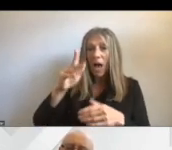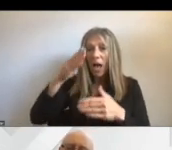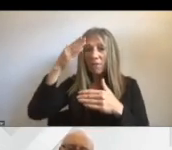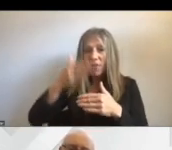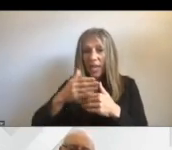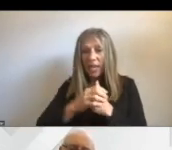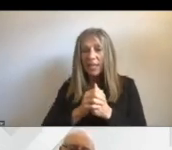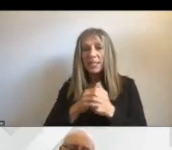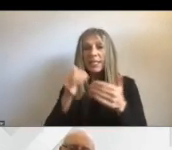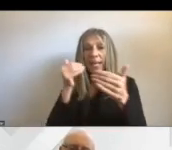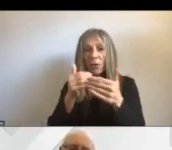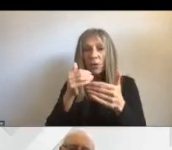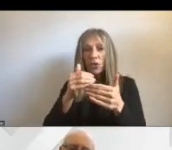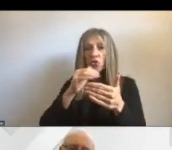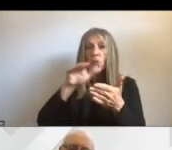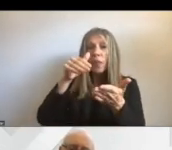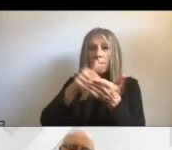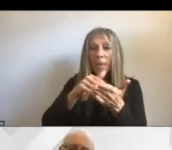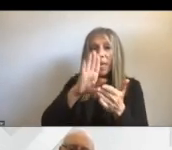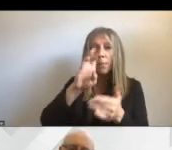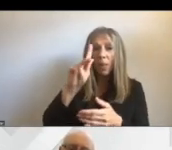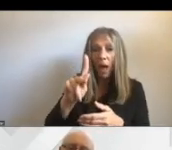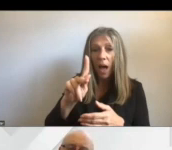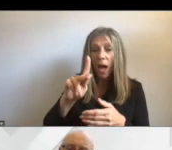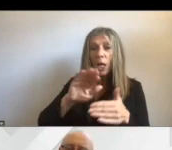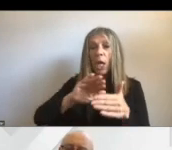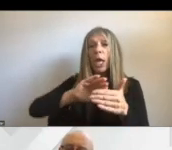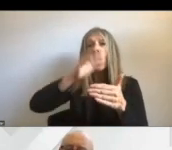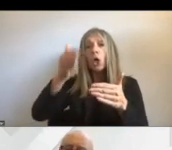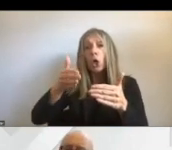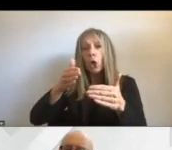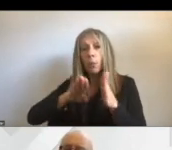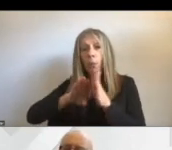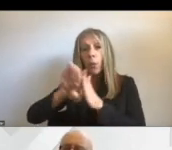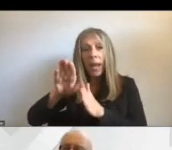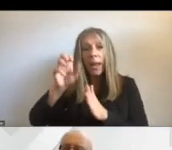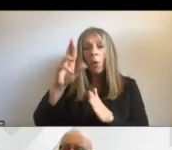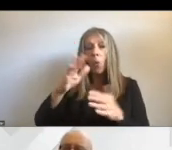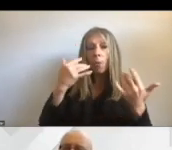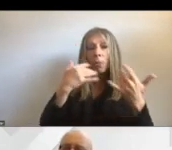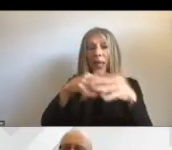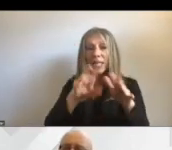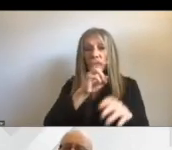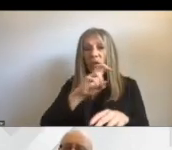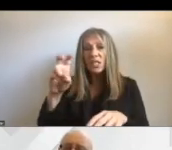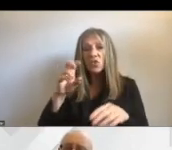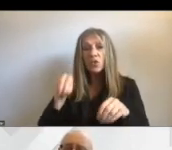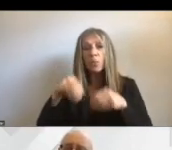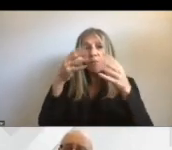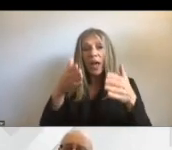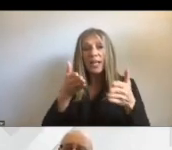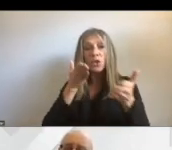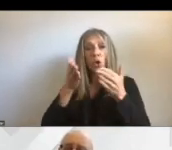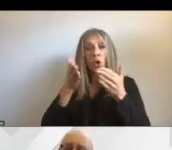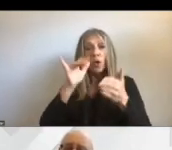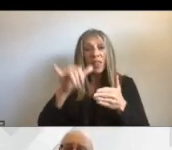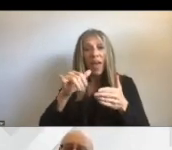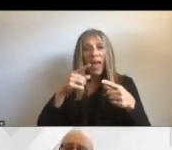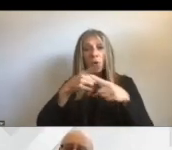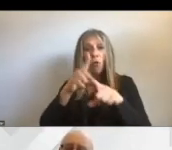a bus that has 2 of those entrances or exits, then there needs to be